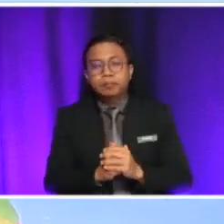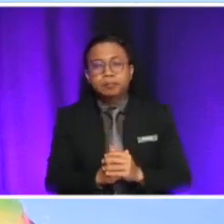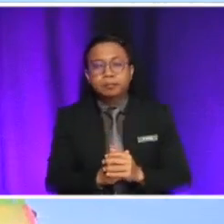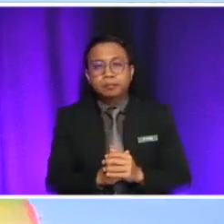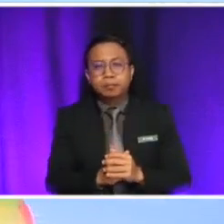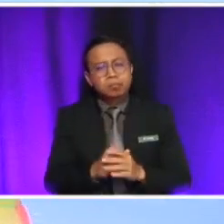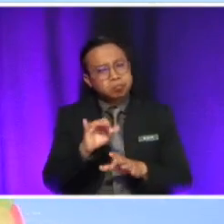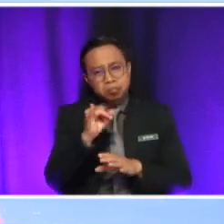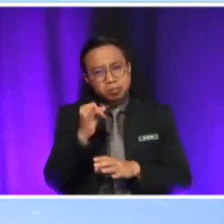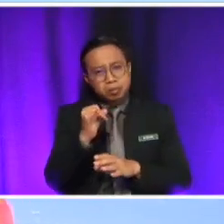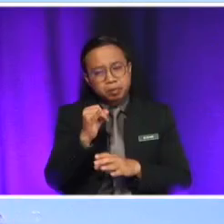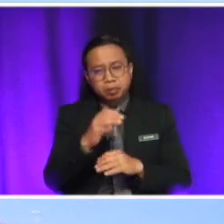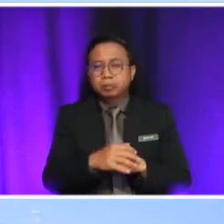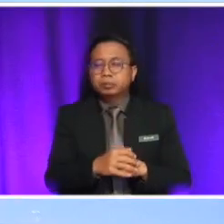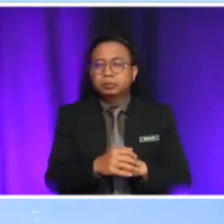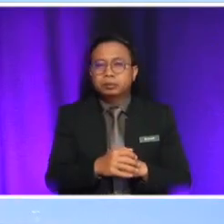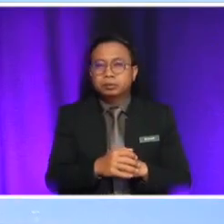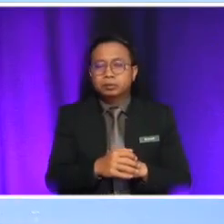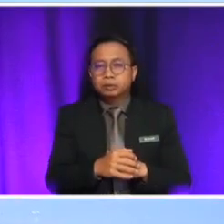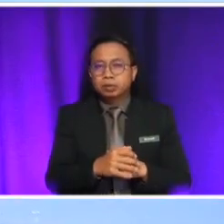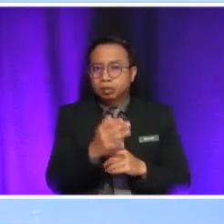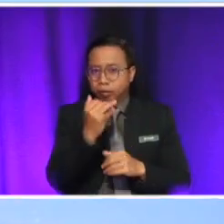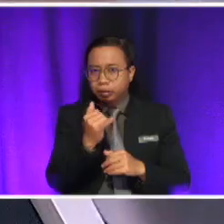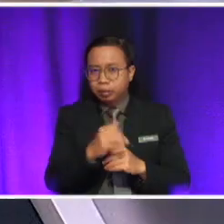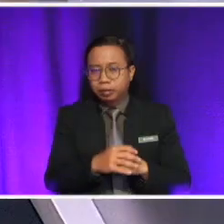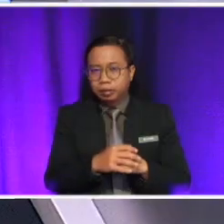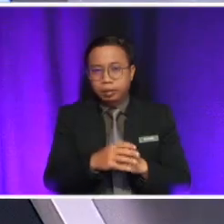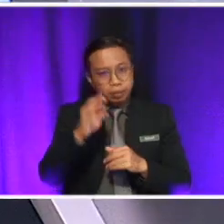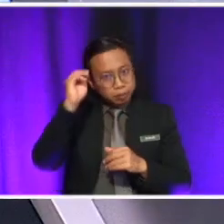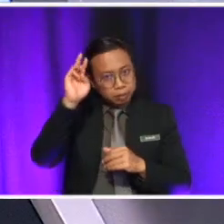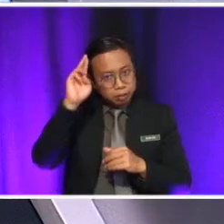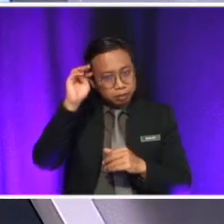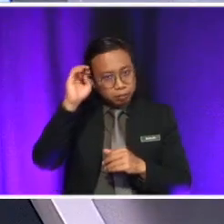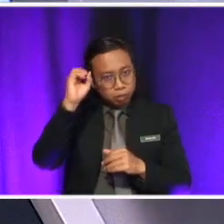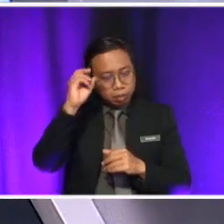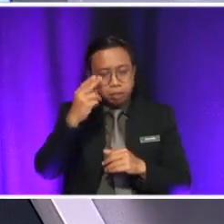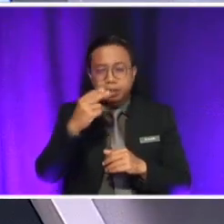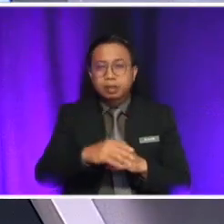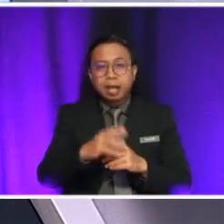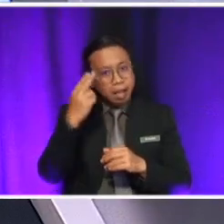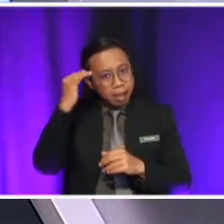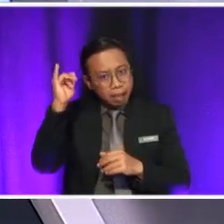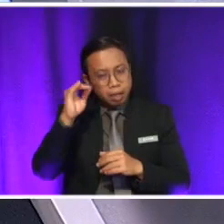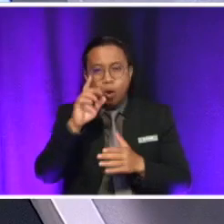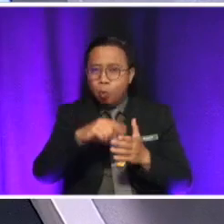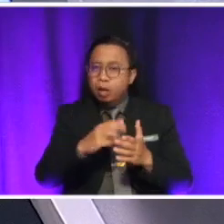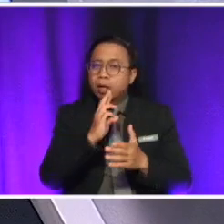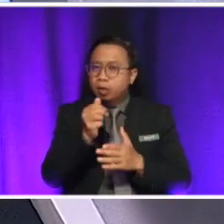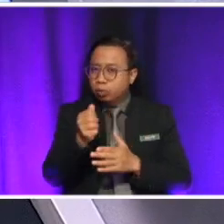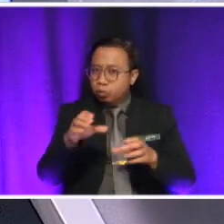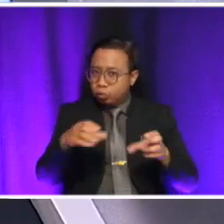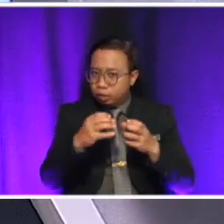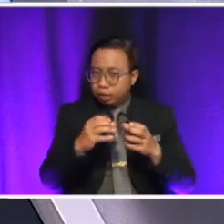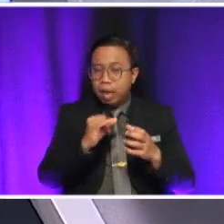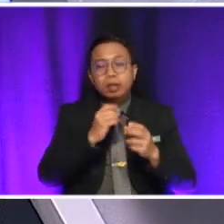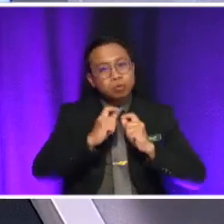It's not working. Okay, maybe I should turn this. Mr. Mohana, hi. What are you doing? I'm trying to